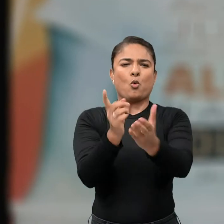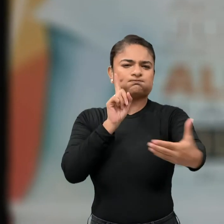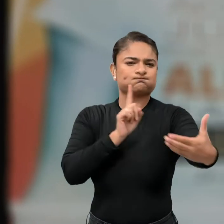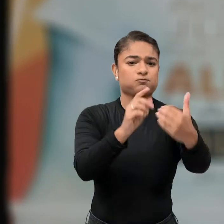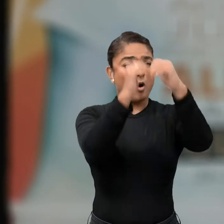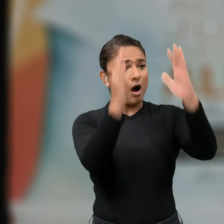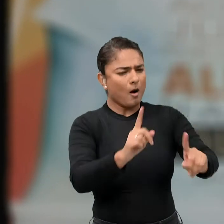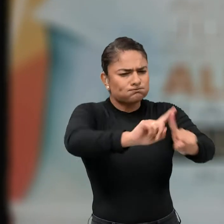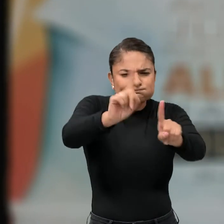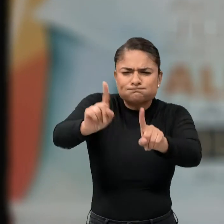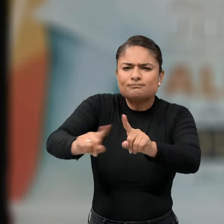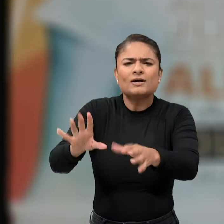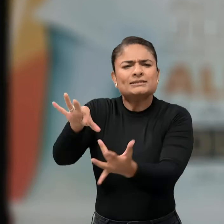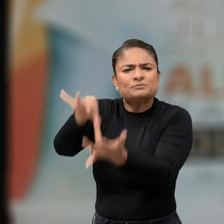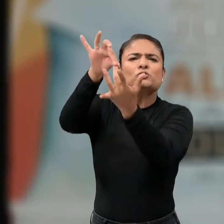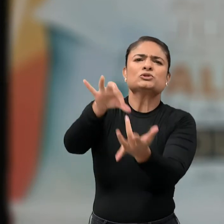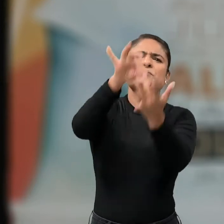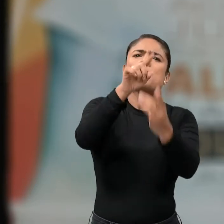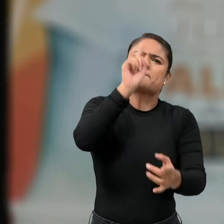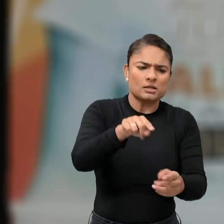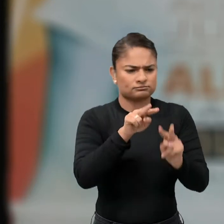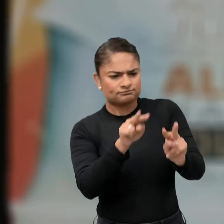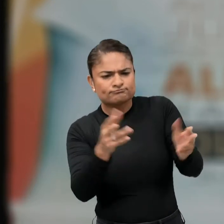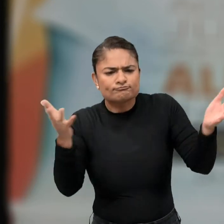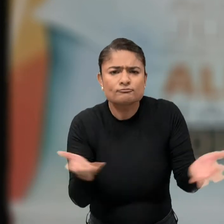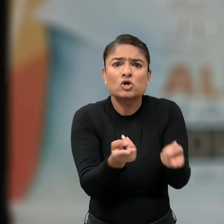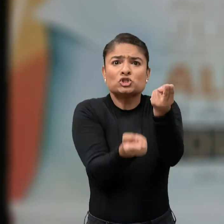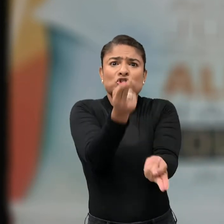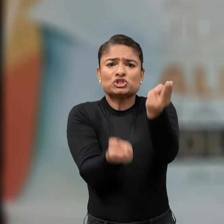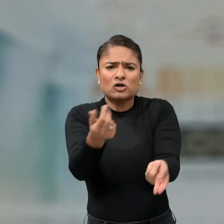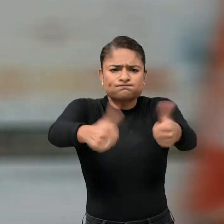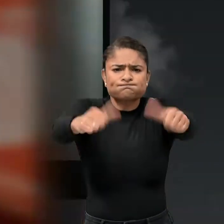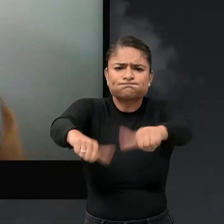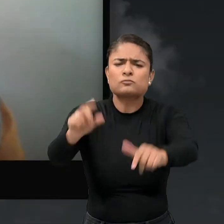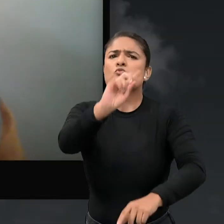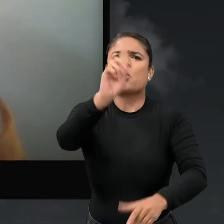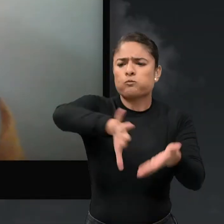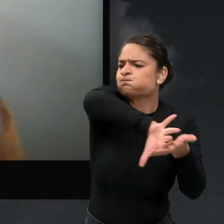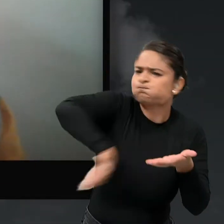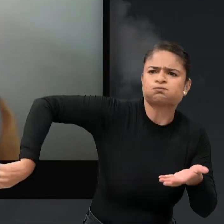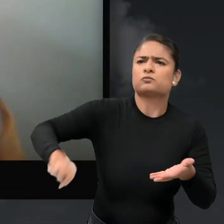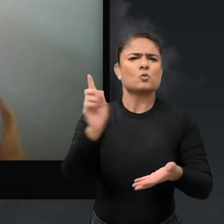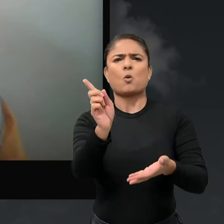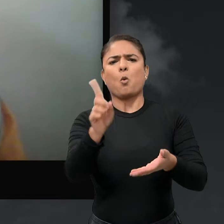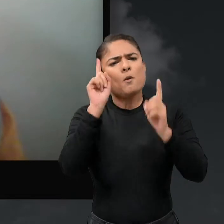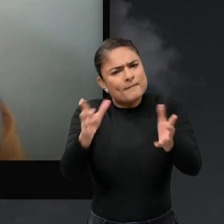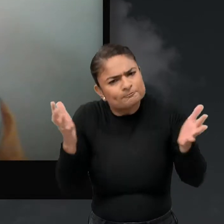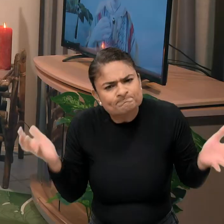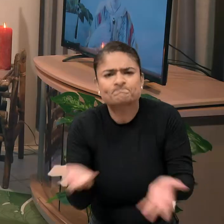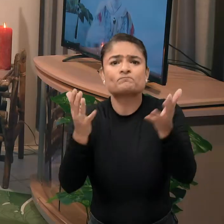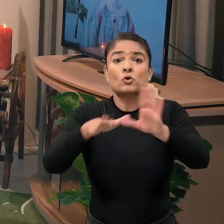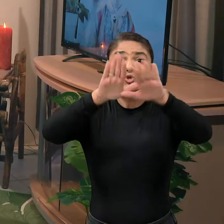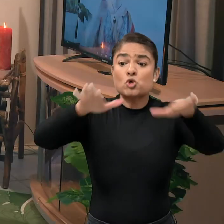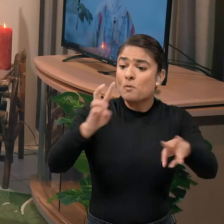feel different, or who has been othered, or families that have been judged or have been pushed away, or people have refused to take you